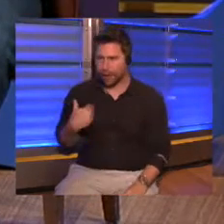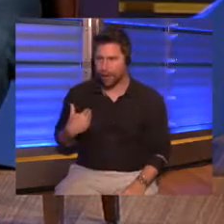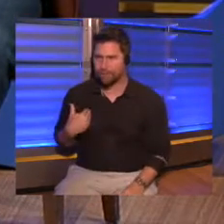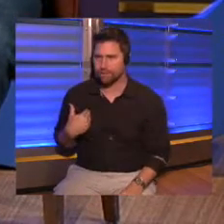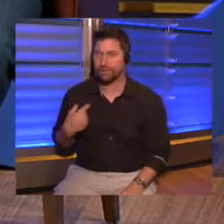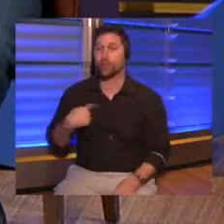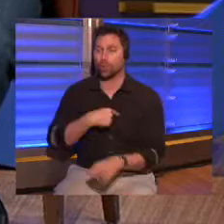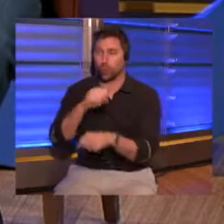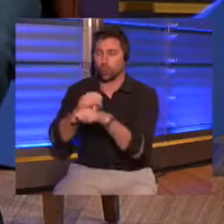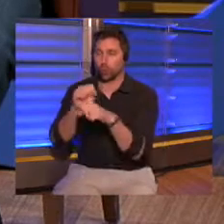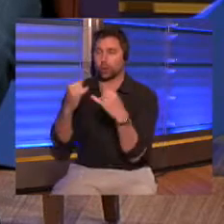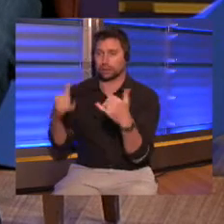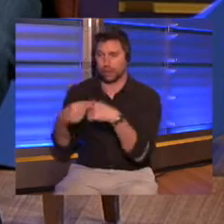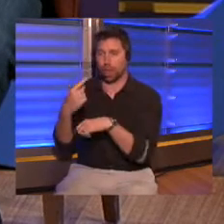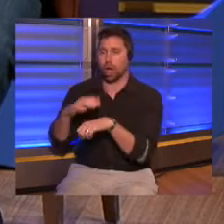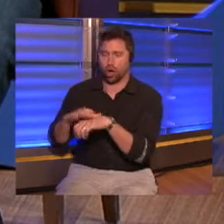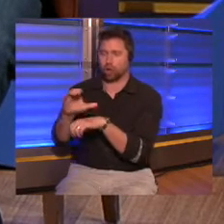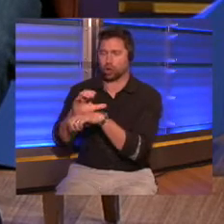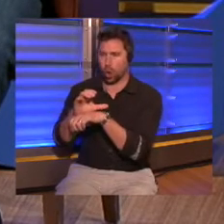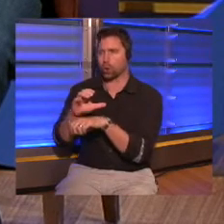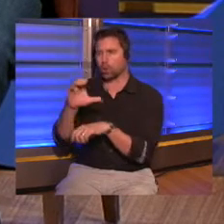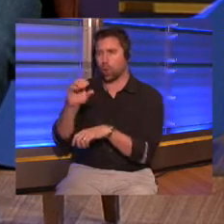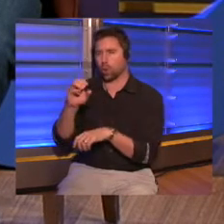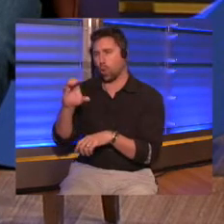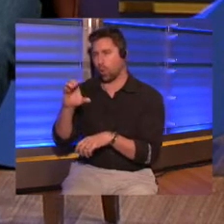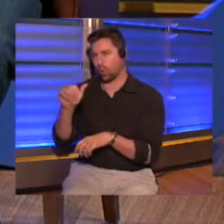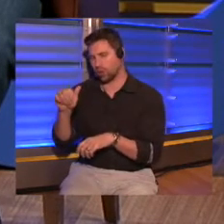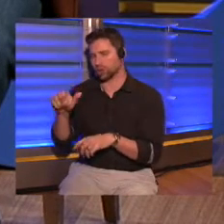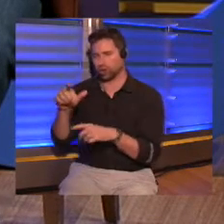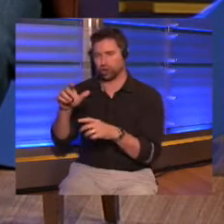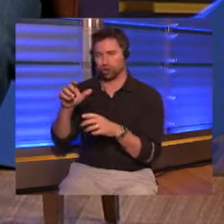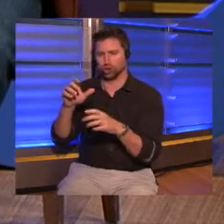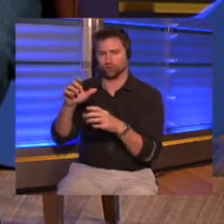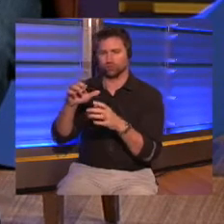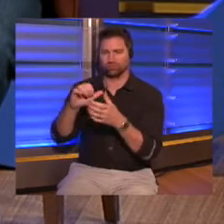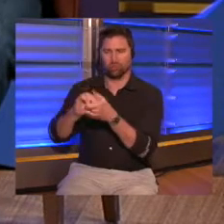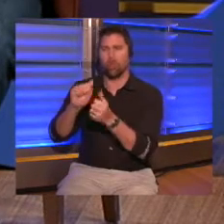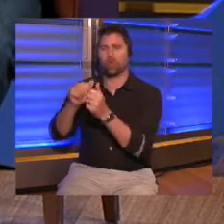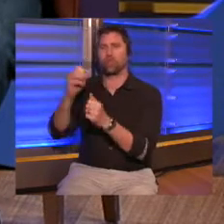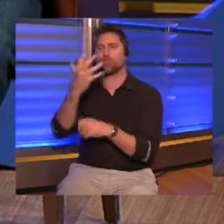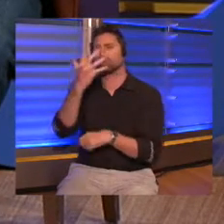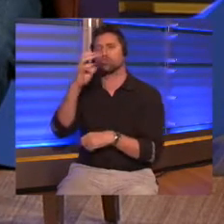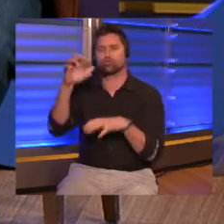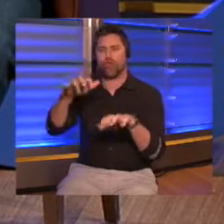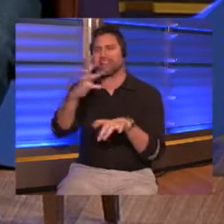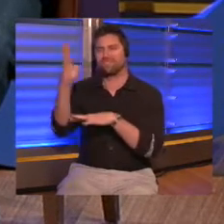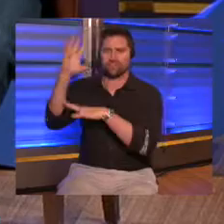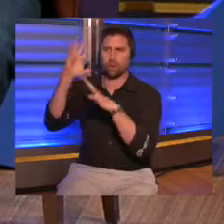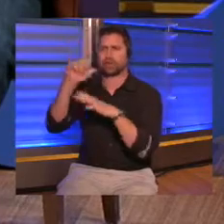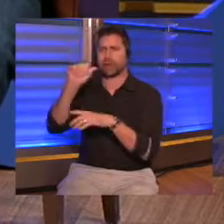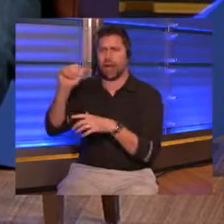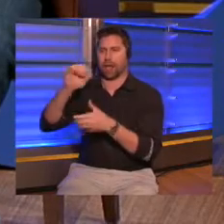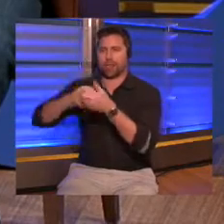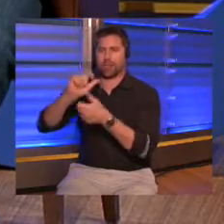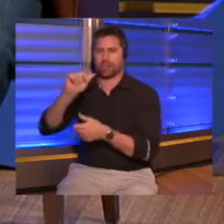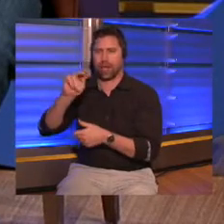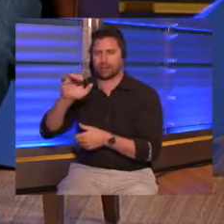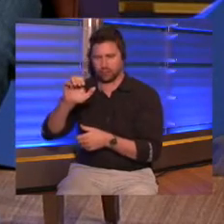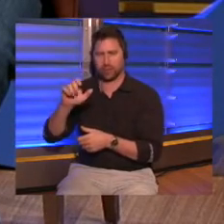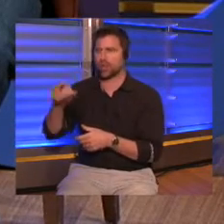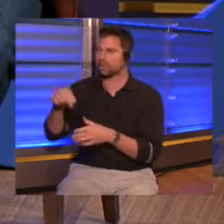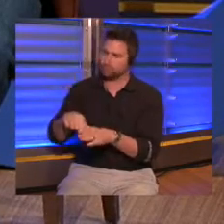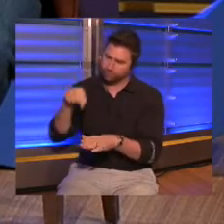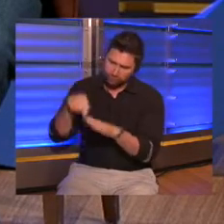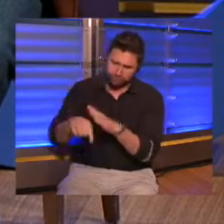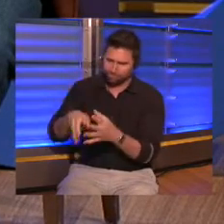we work today on our cocoa sourcing with Rainforest Alliance, which is a firm that has deep-rooted both social and environmental